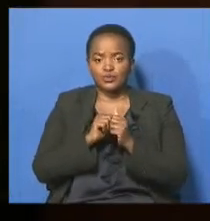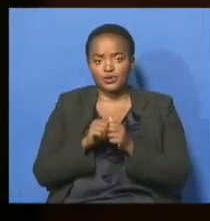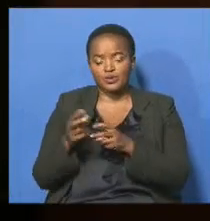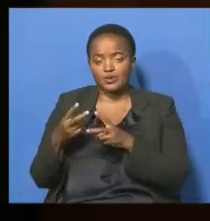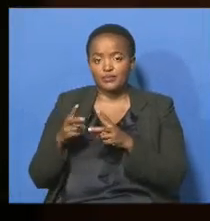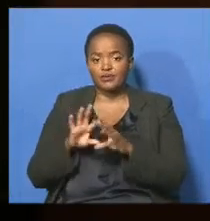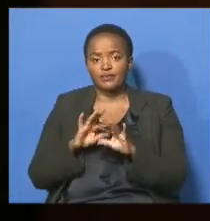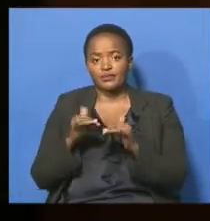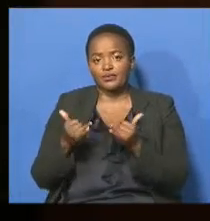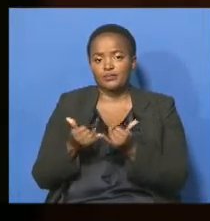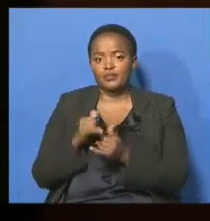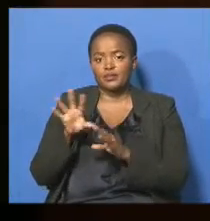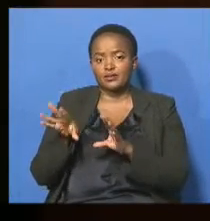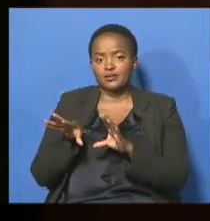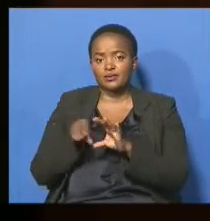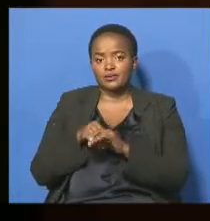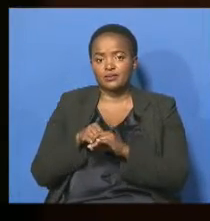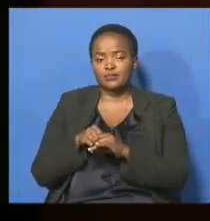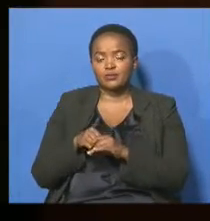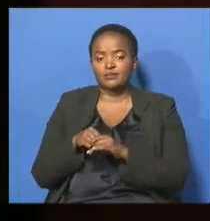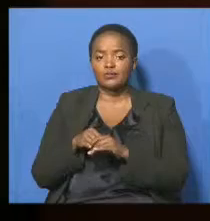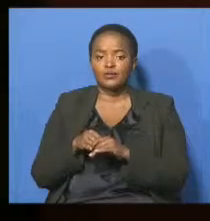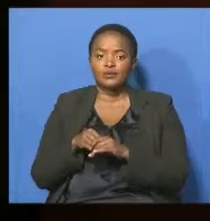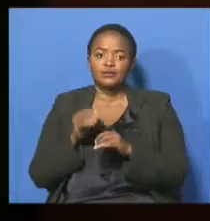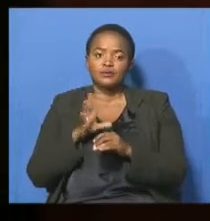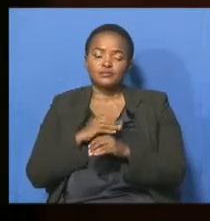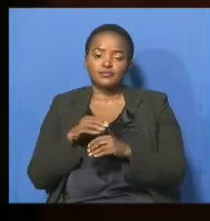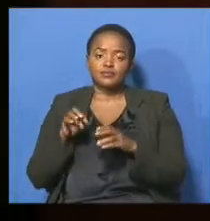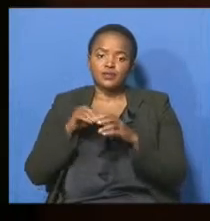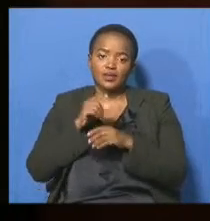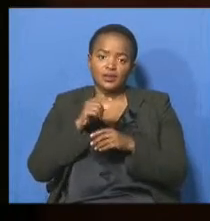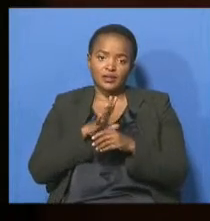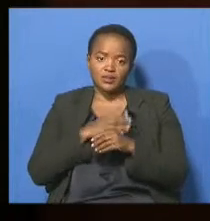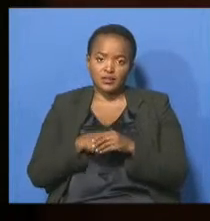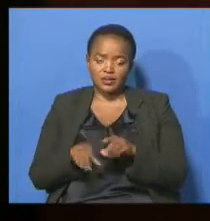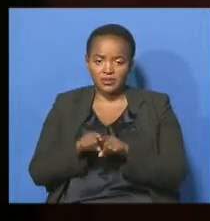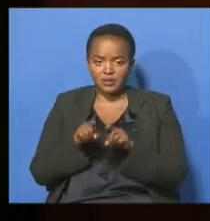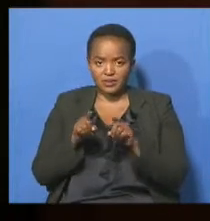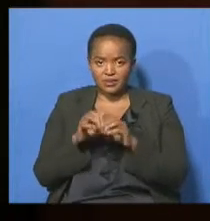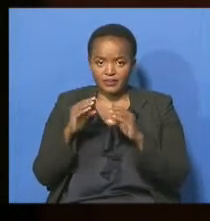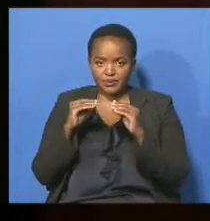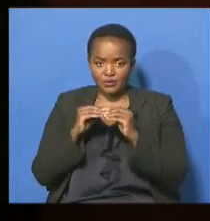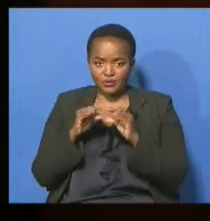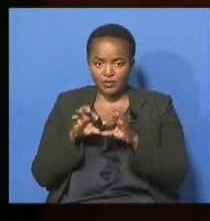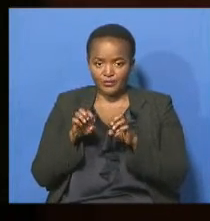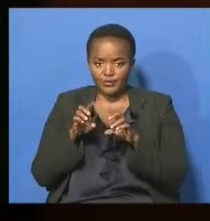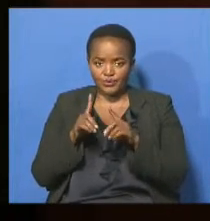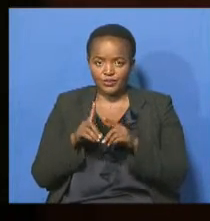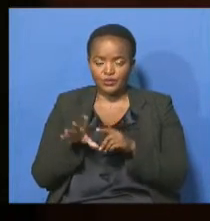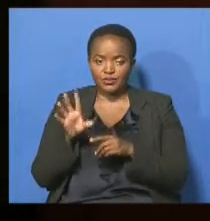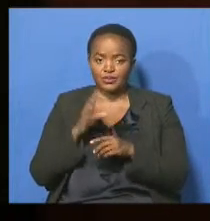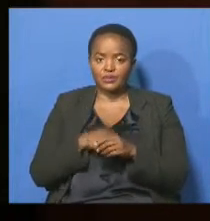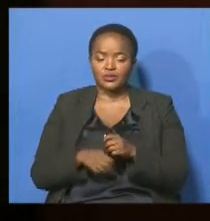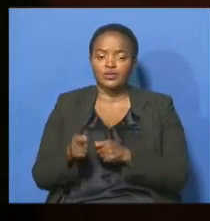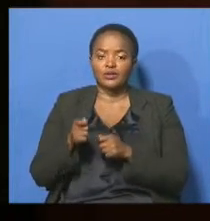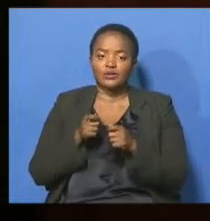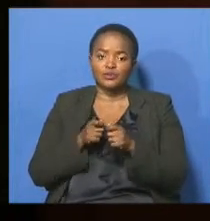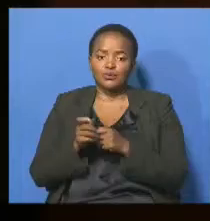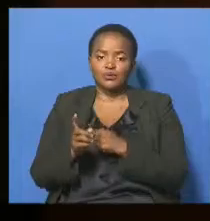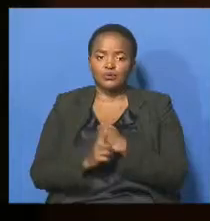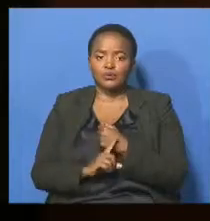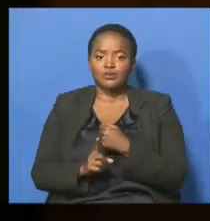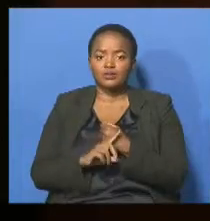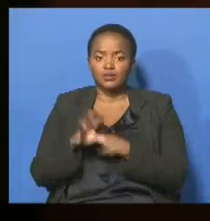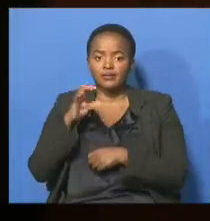the community becomes not only a partner, but an equal partner in dealing with the